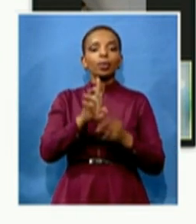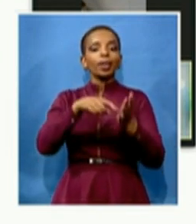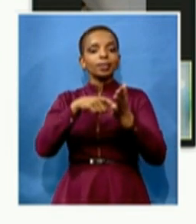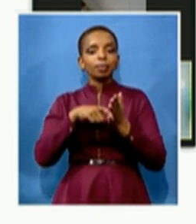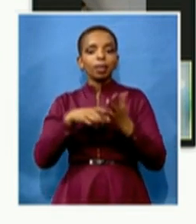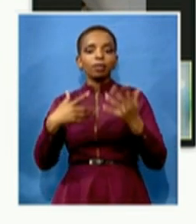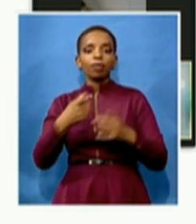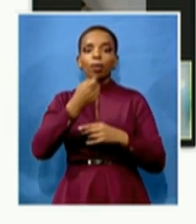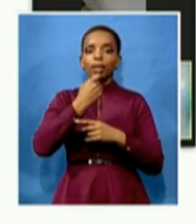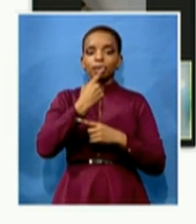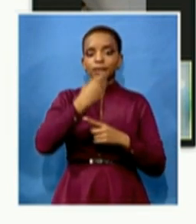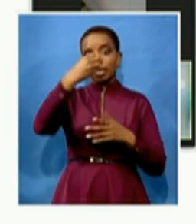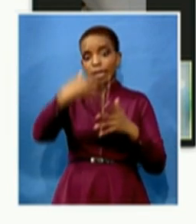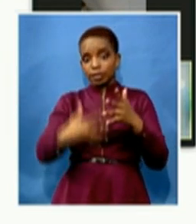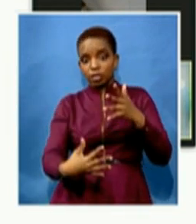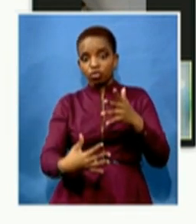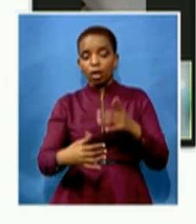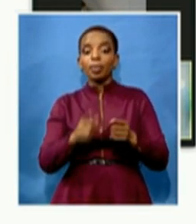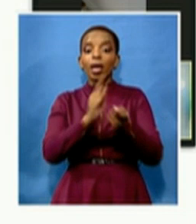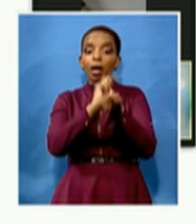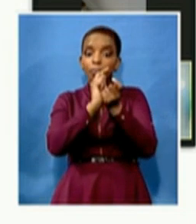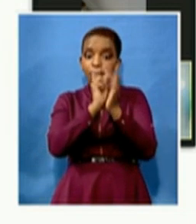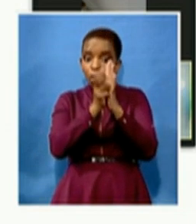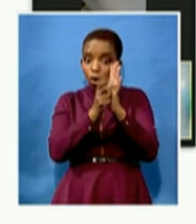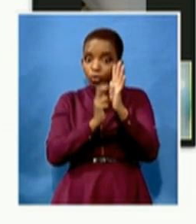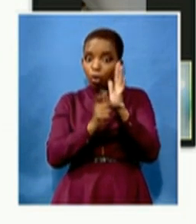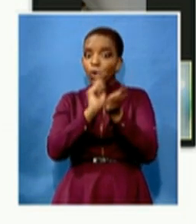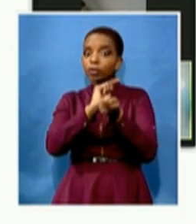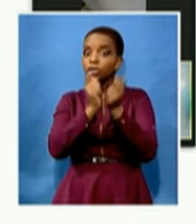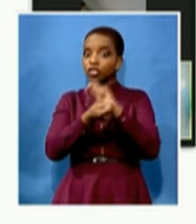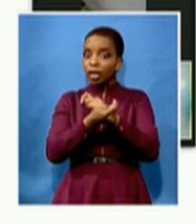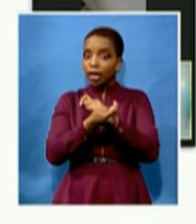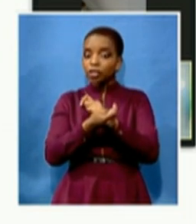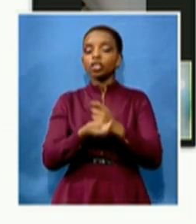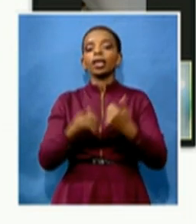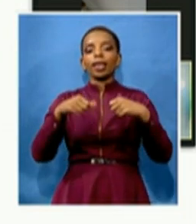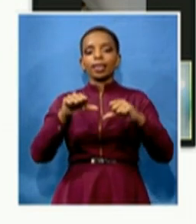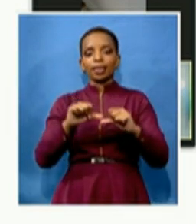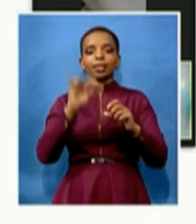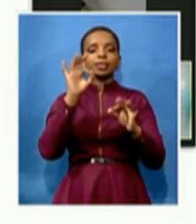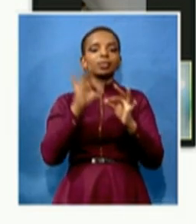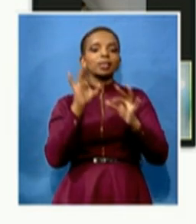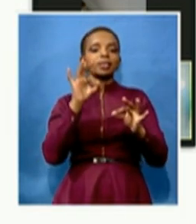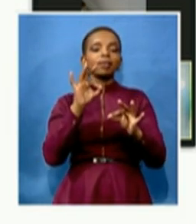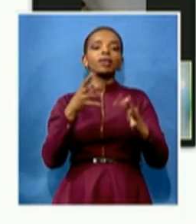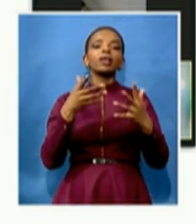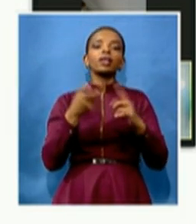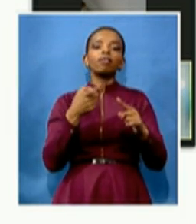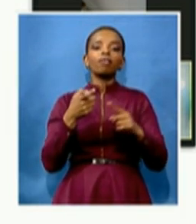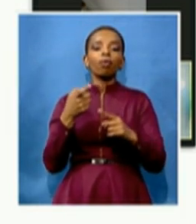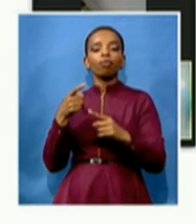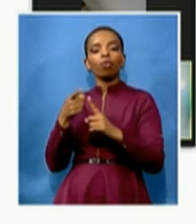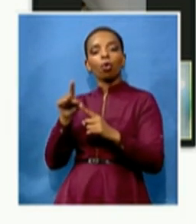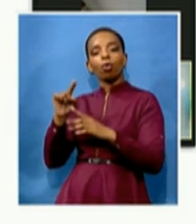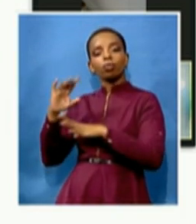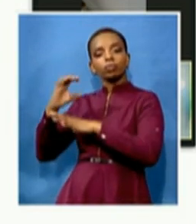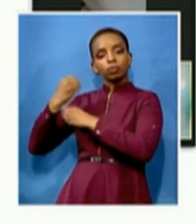change, specifically from a ventilator perspective, the level of